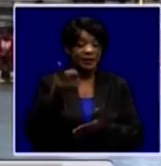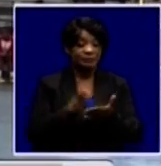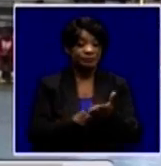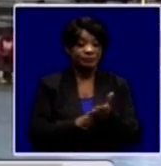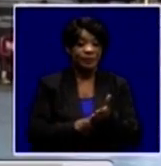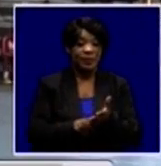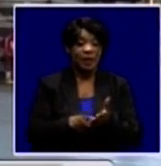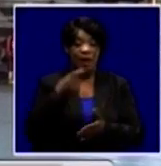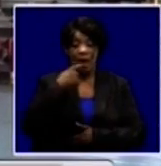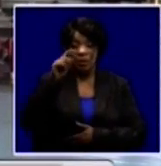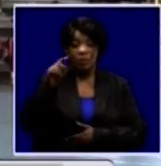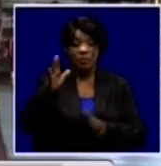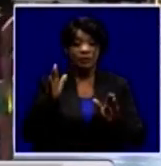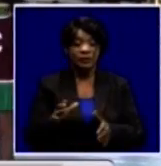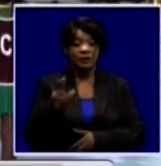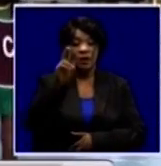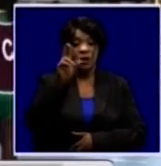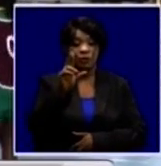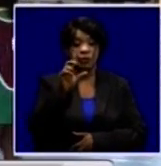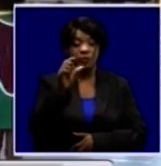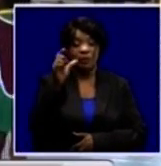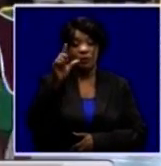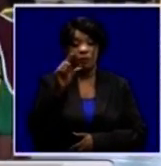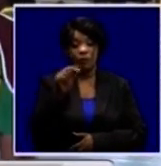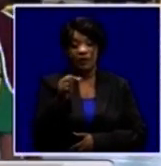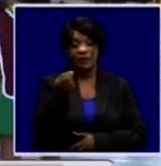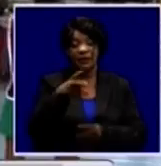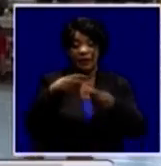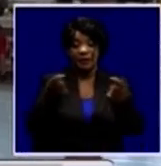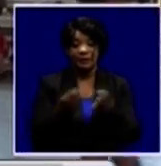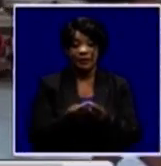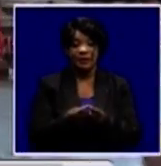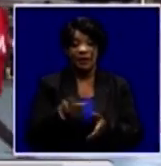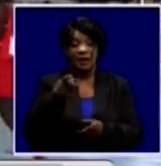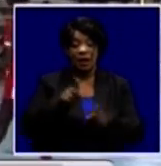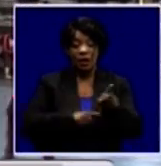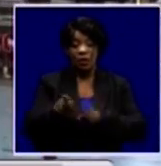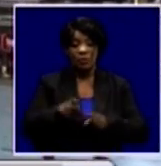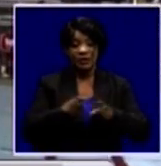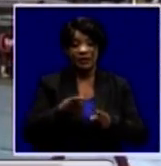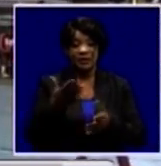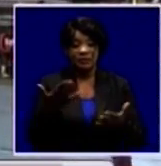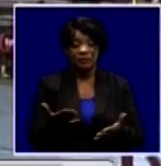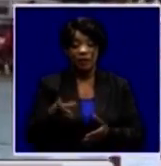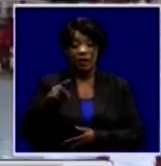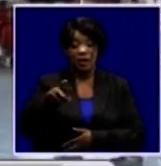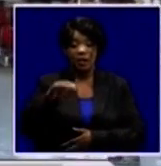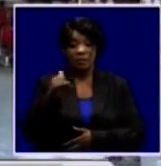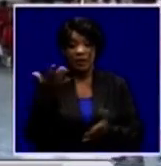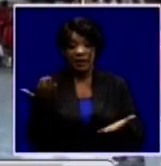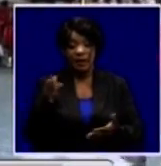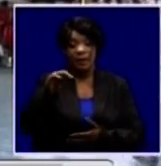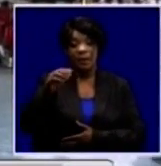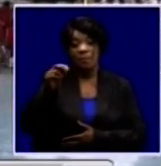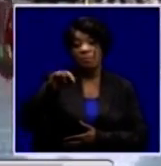Force Commander's netball team attracted 28 teams who participated in 4 categories, namely the premium